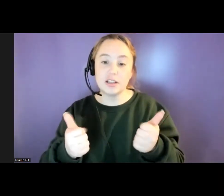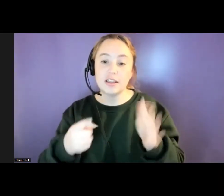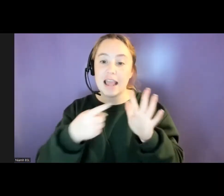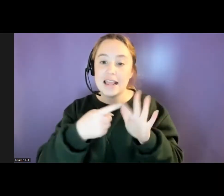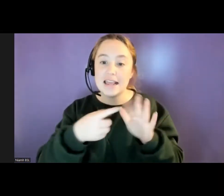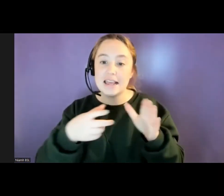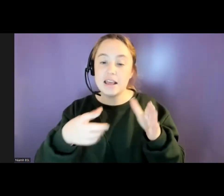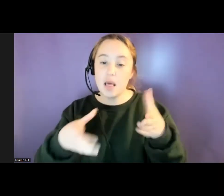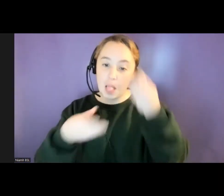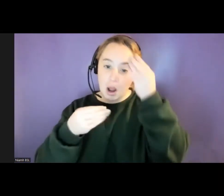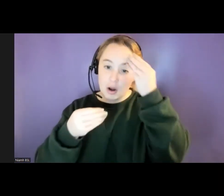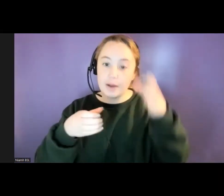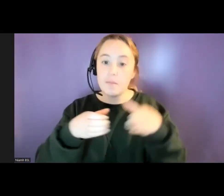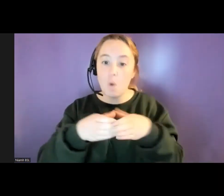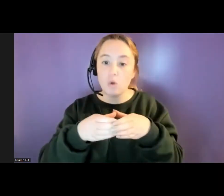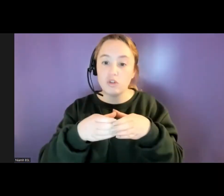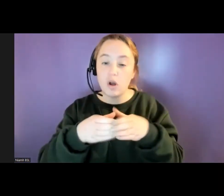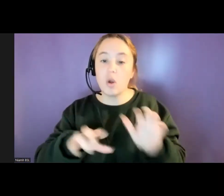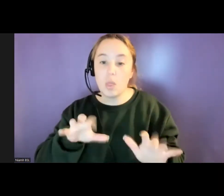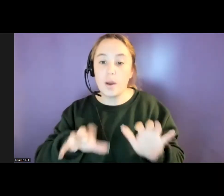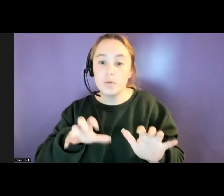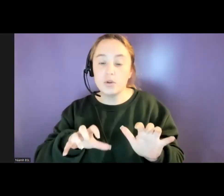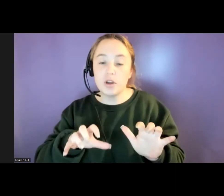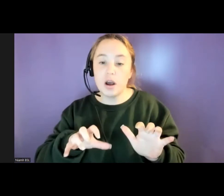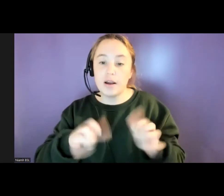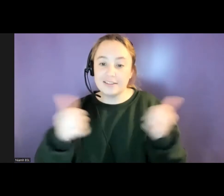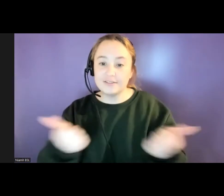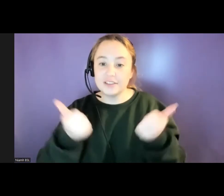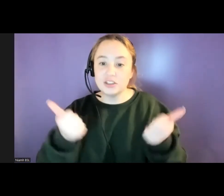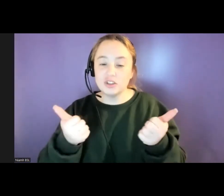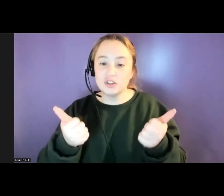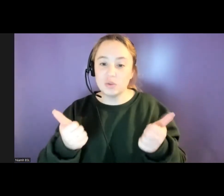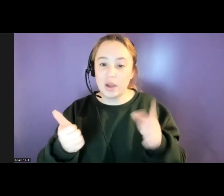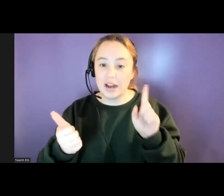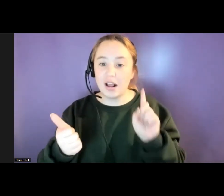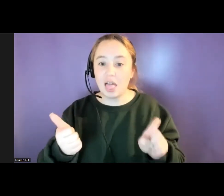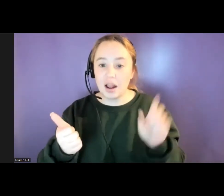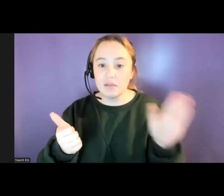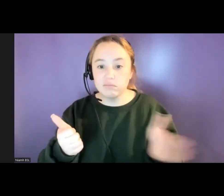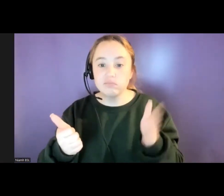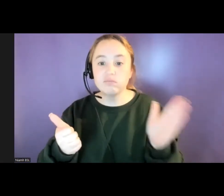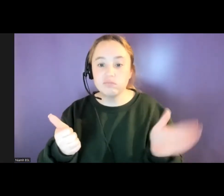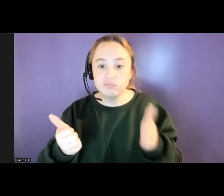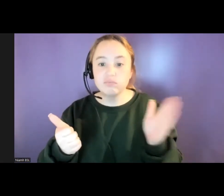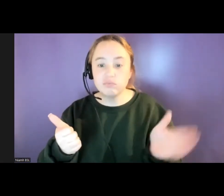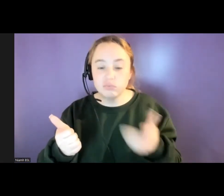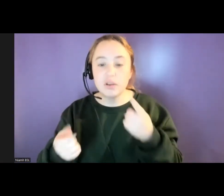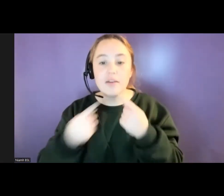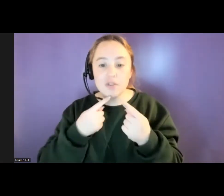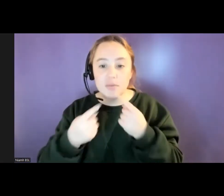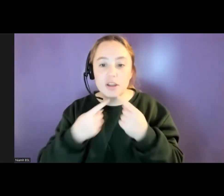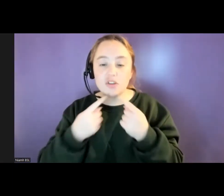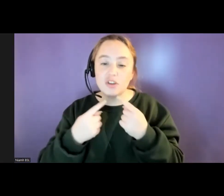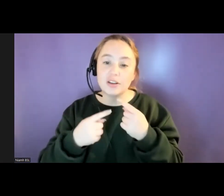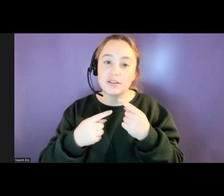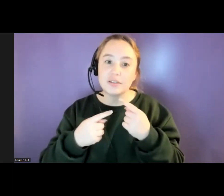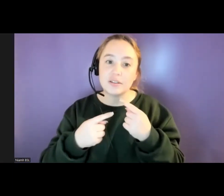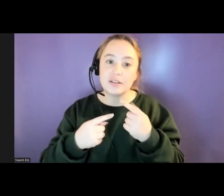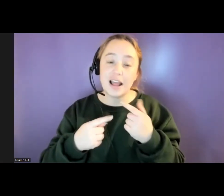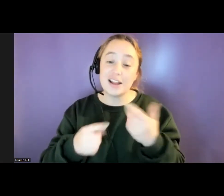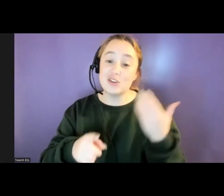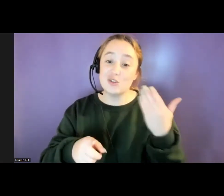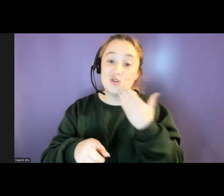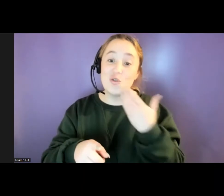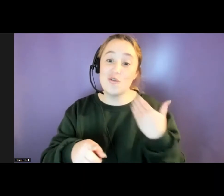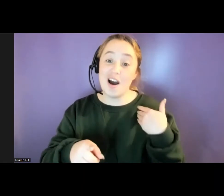e-learning modules on their computers, where they kind of click through the information, which as everyone is agreeing with so far is not